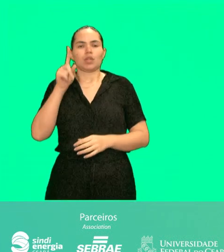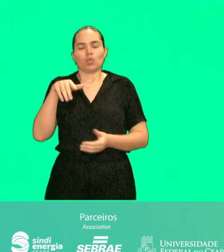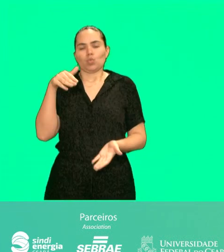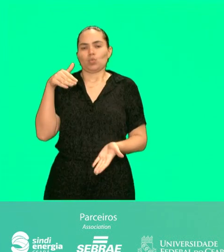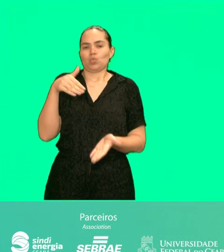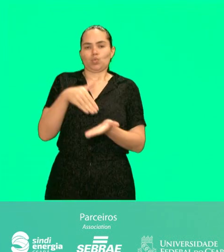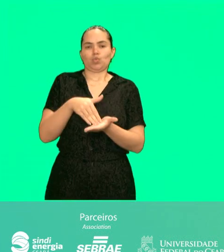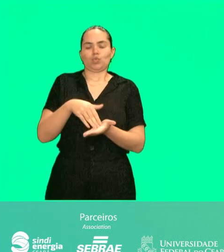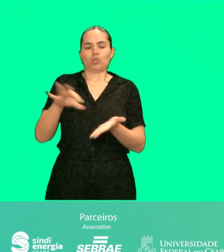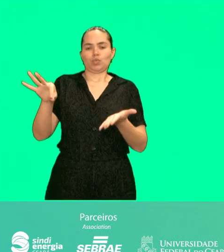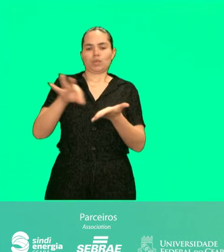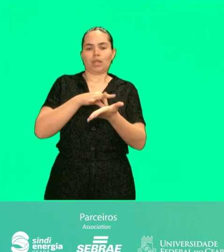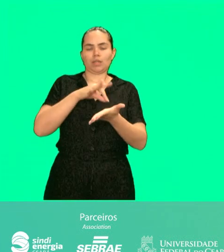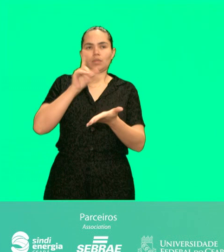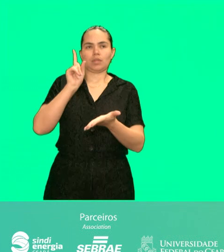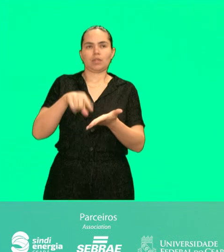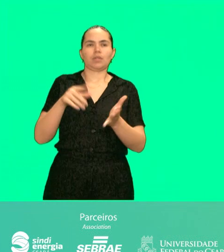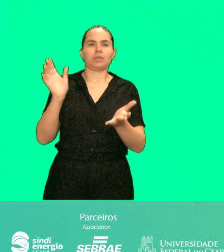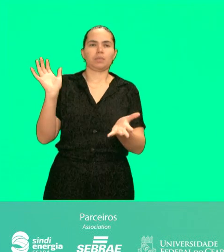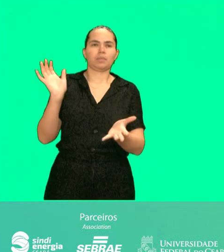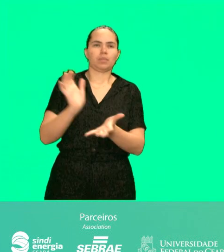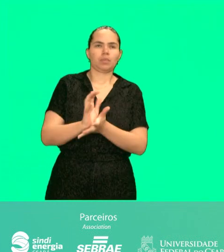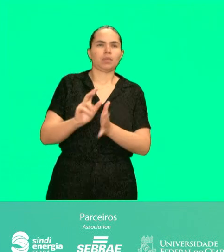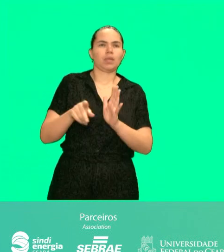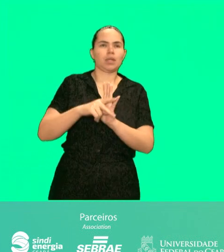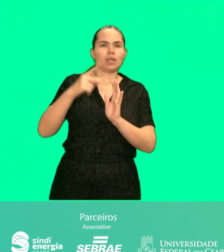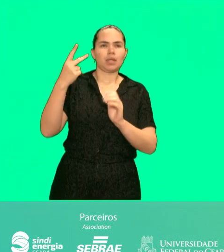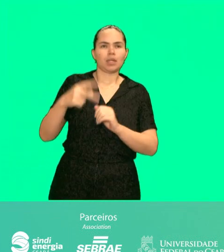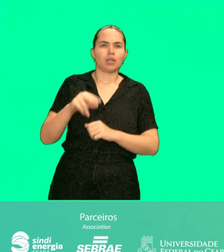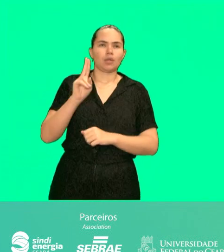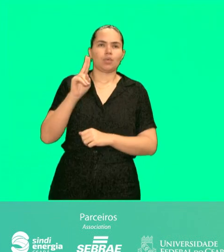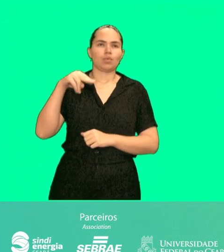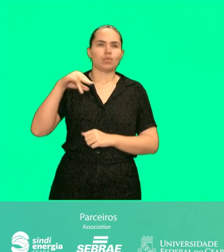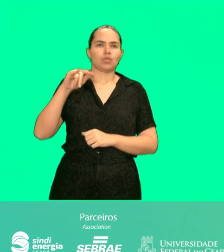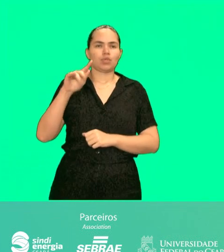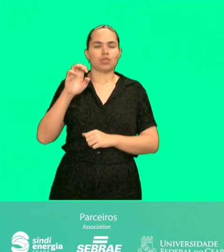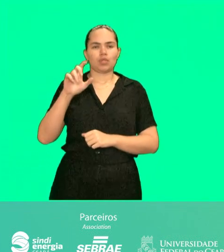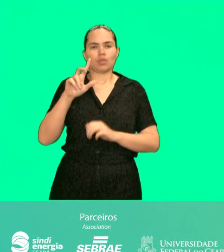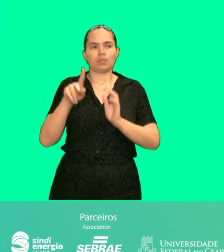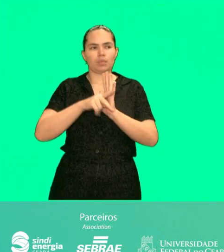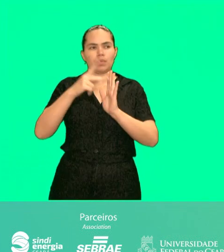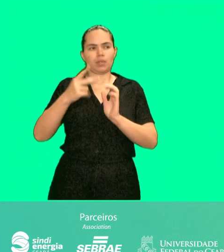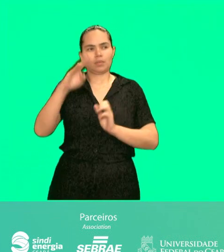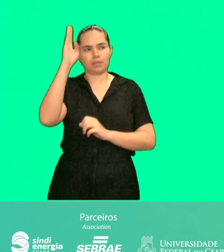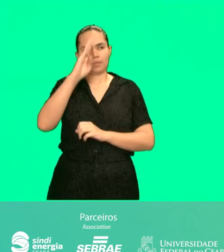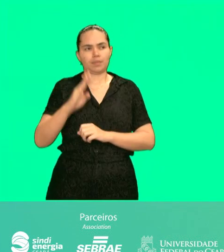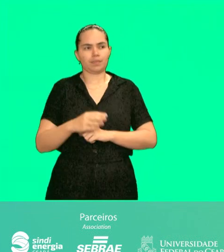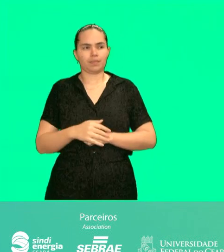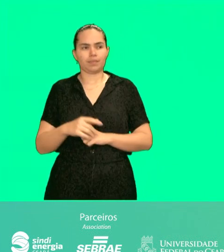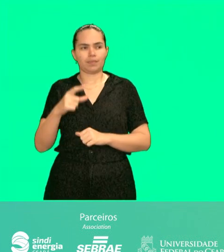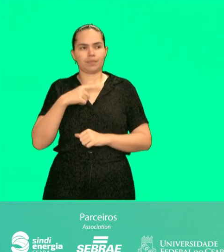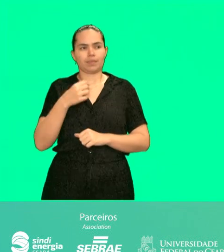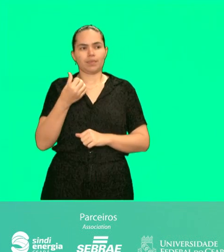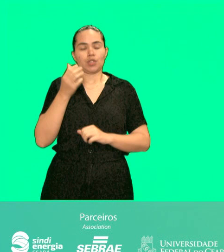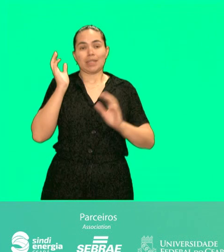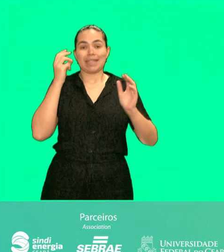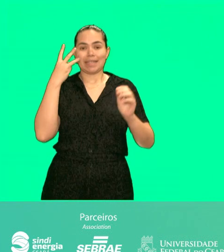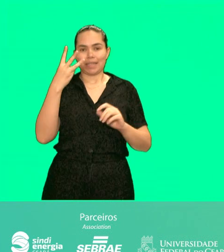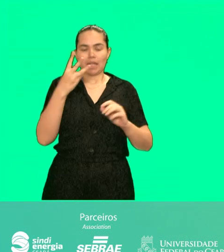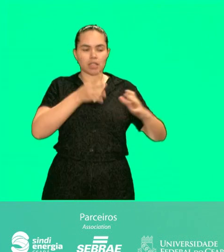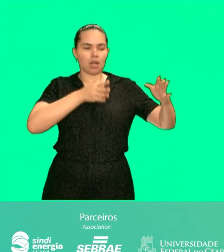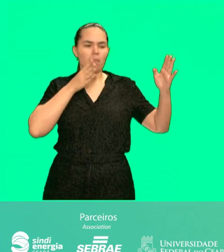world. contrato So the assinado aí last foi da Unigel agreement Brasil, uma has been planta de from 60 Brazil, megawatts, né, Unigel, que são 3 a módulos 60 desse eu mostrei